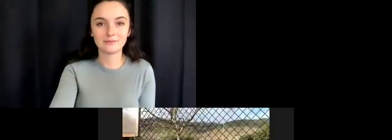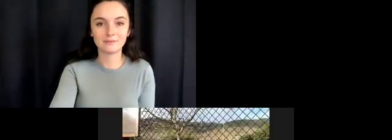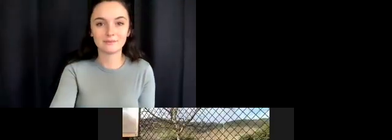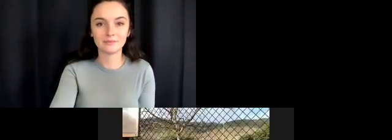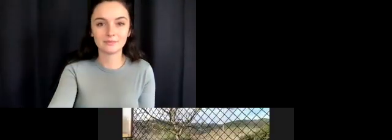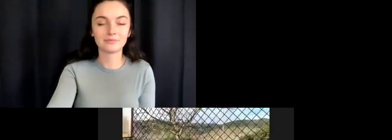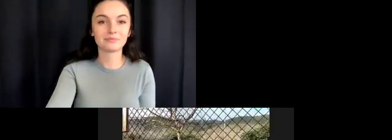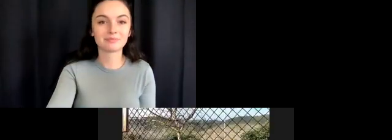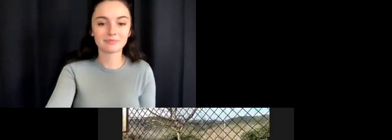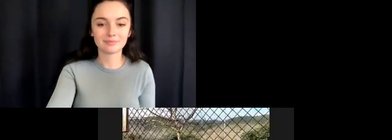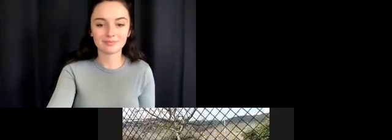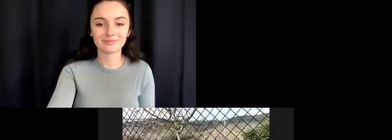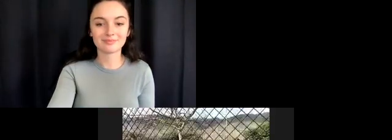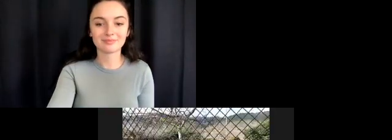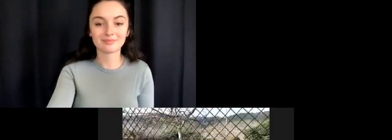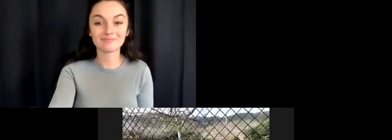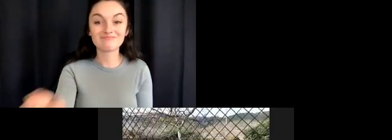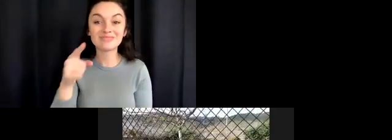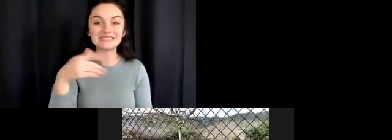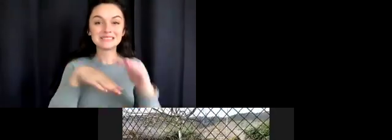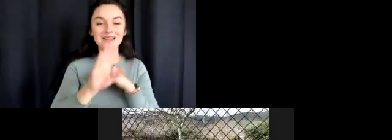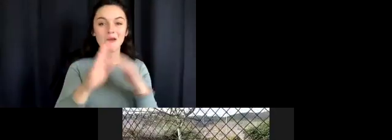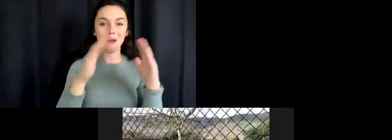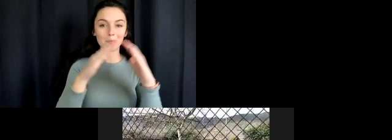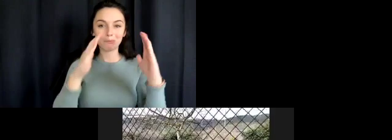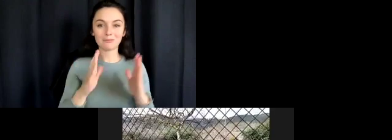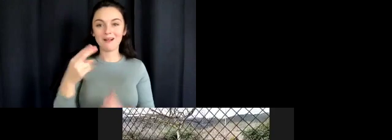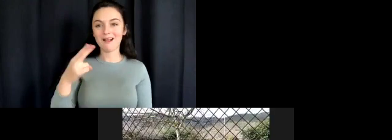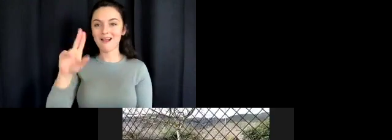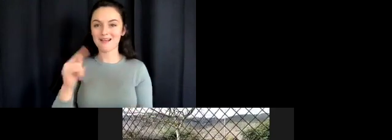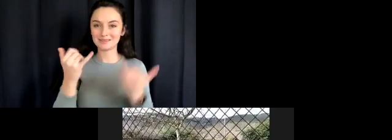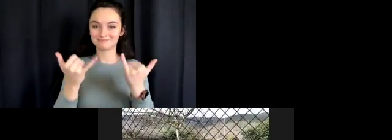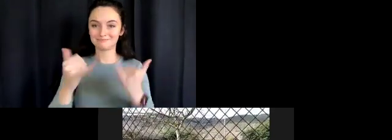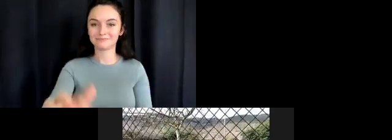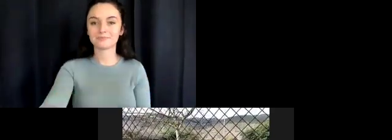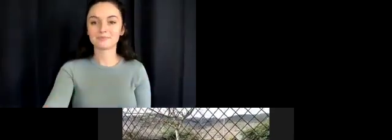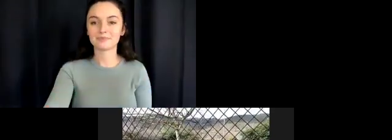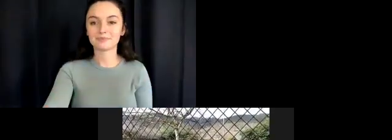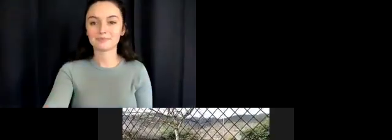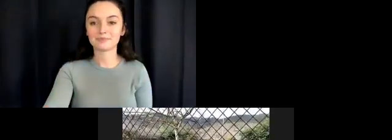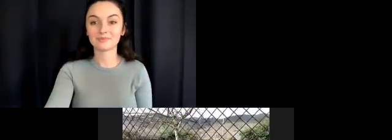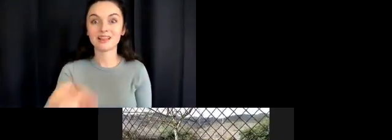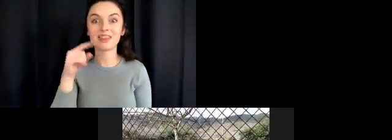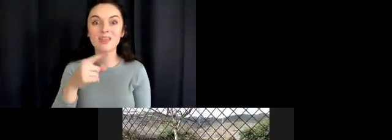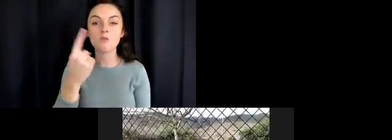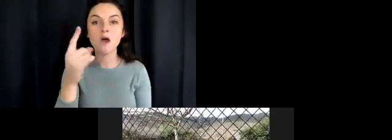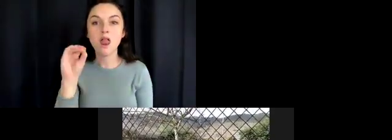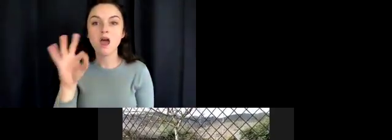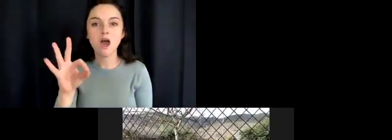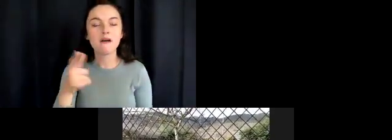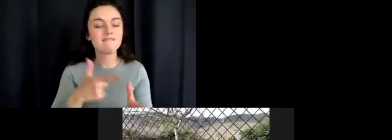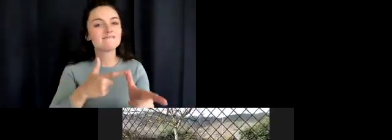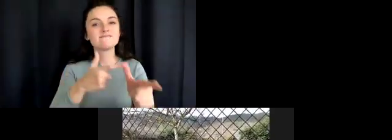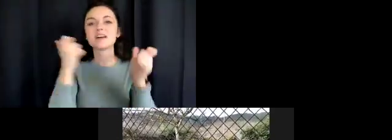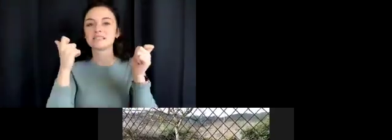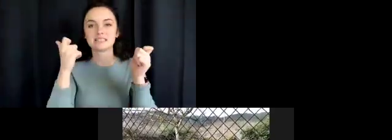The cheetah's here, so this one's actually in her hut right now. And cheetahs are one of the fastest land mammals.